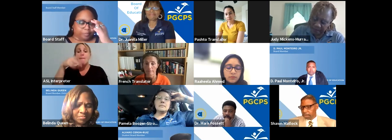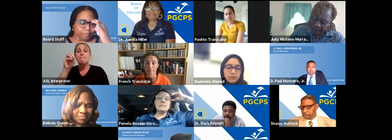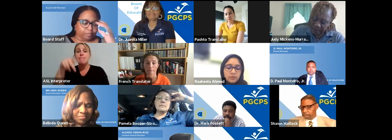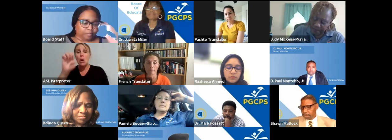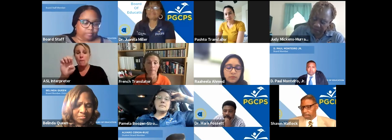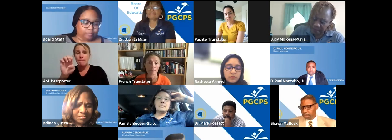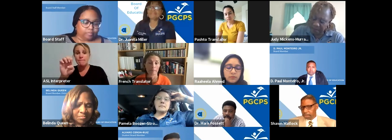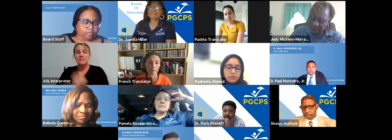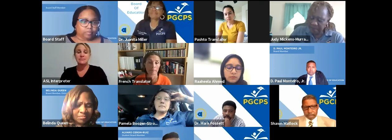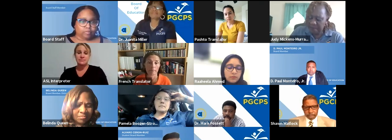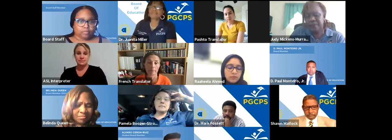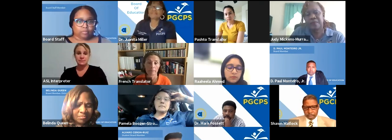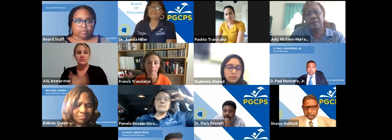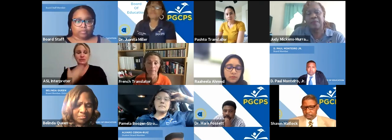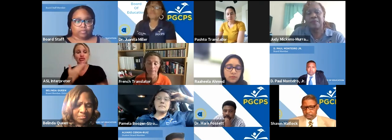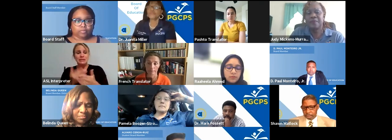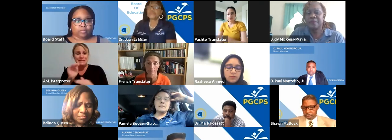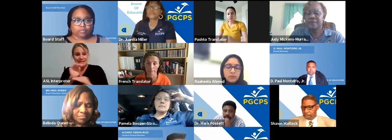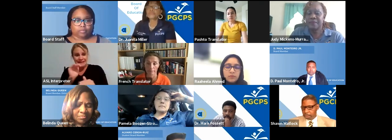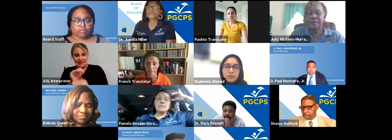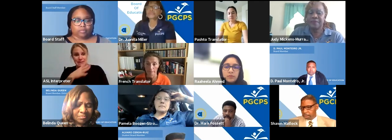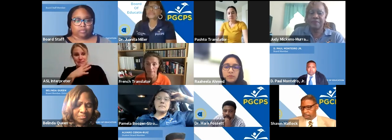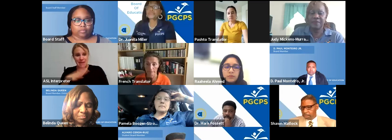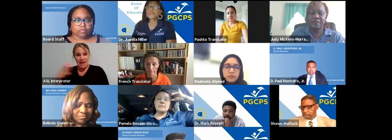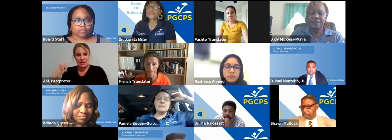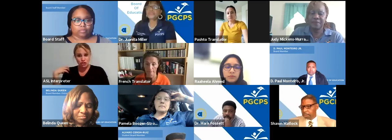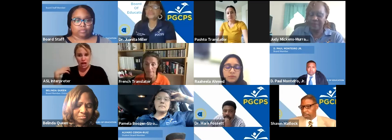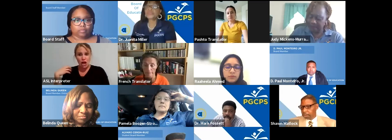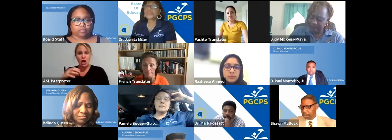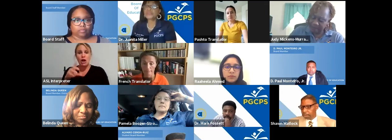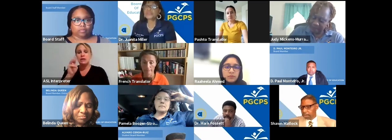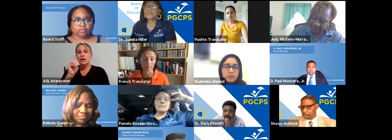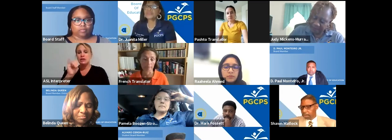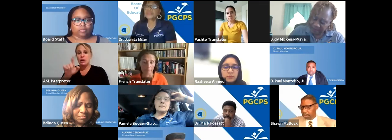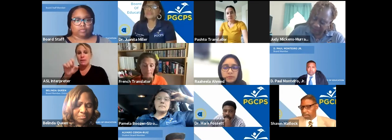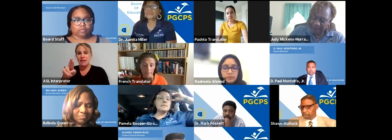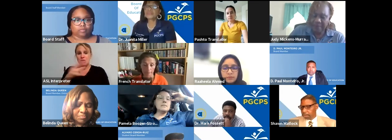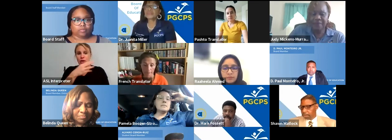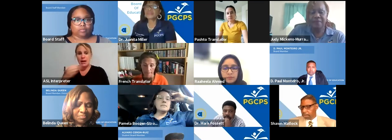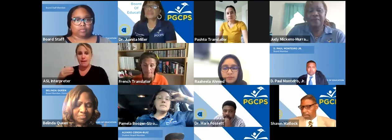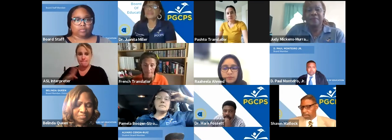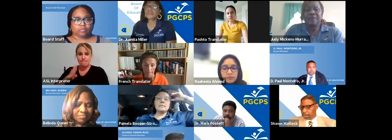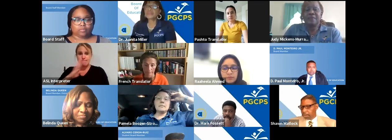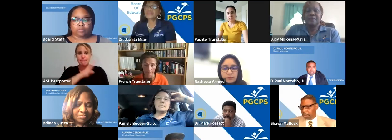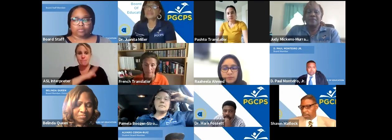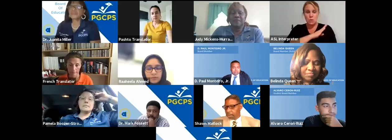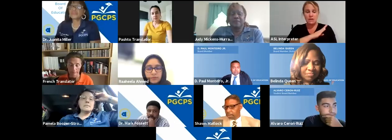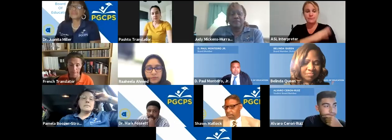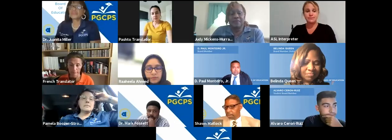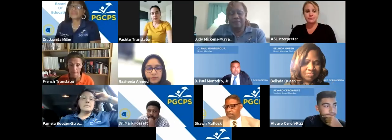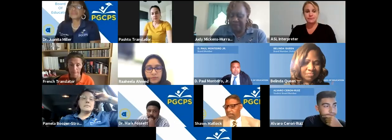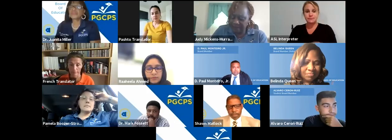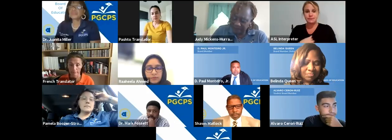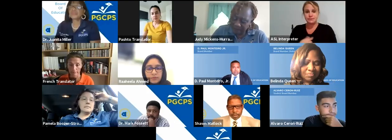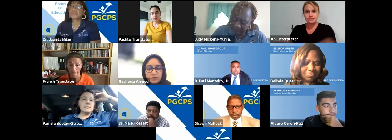Good evening, Madam Chair, Dr. Miller, and board members. I come to you